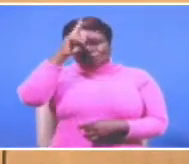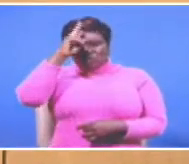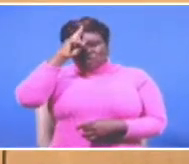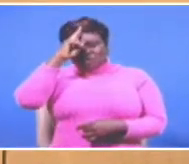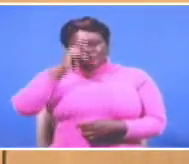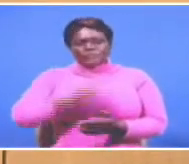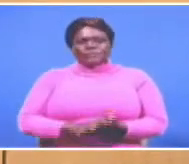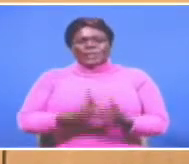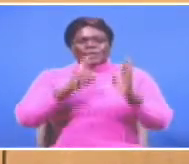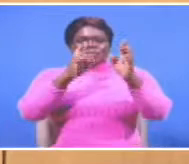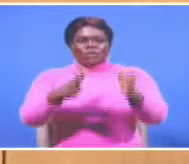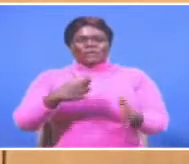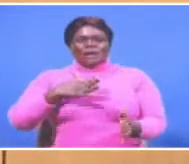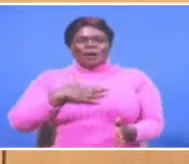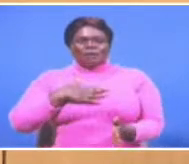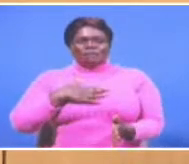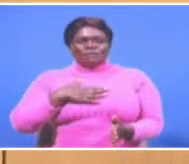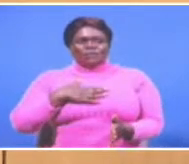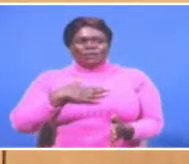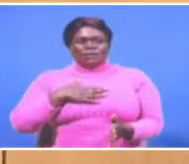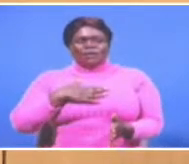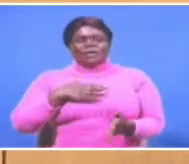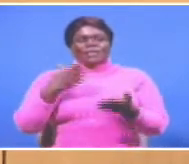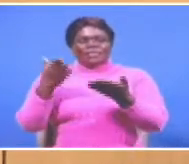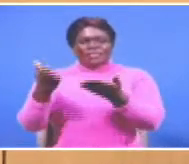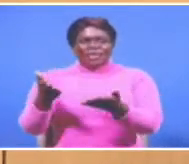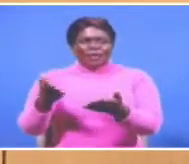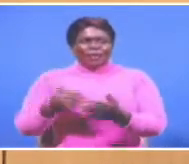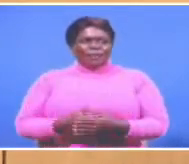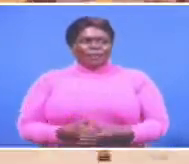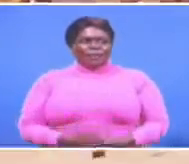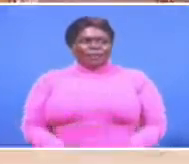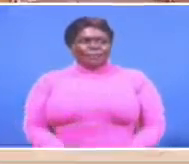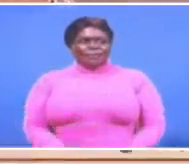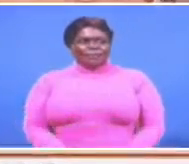officials. Willie Lusige accompanied him and now reports.